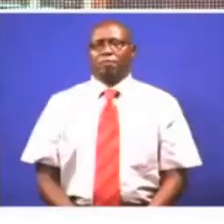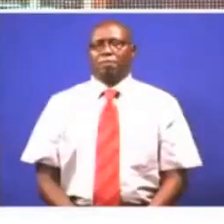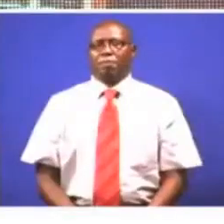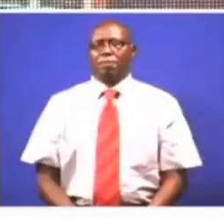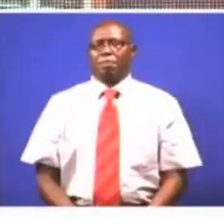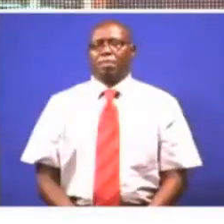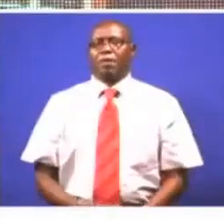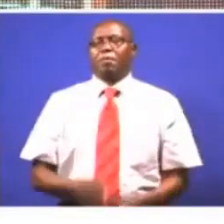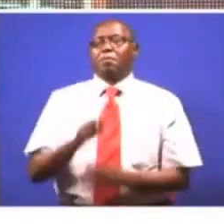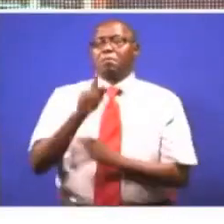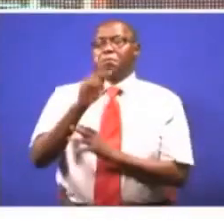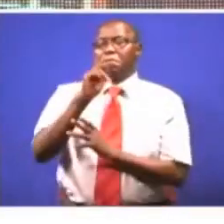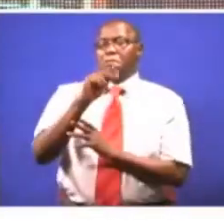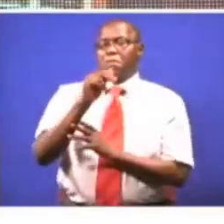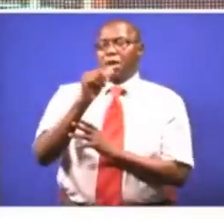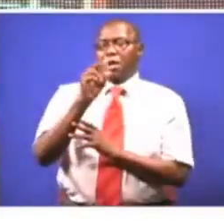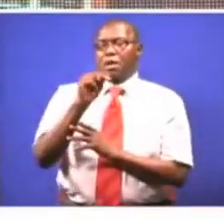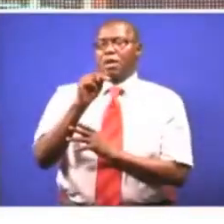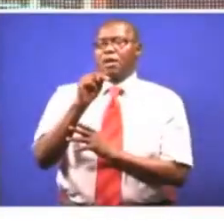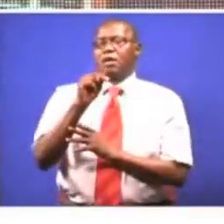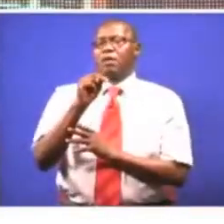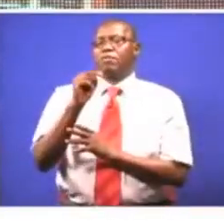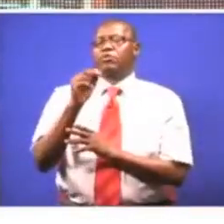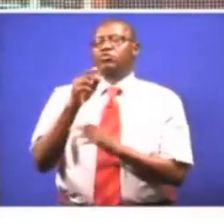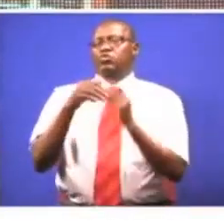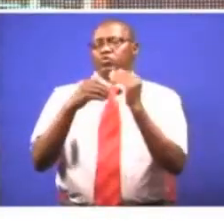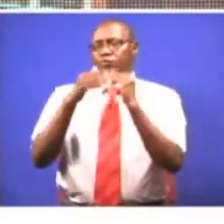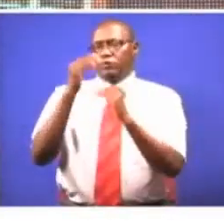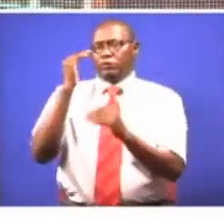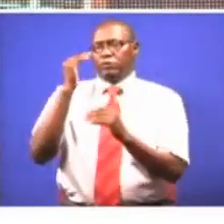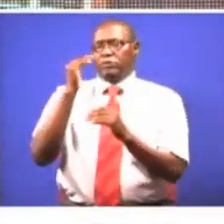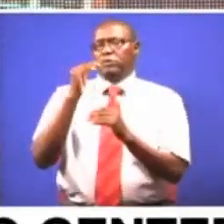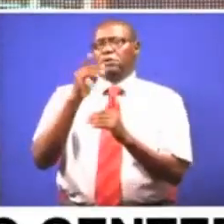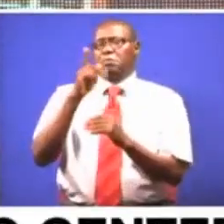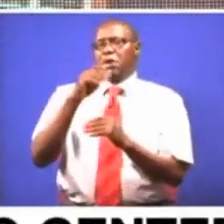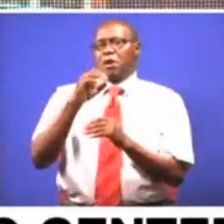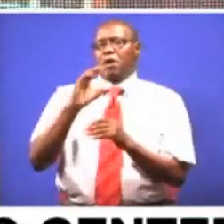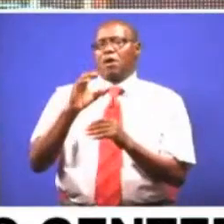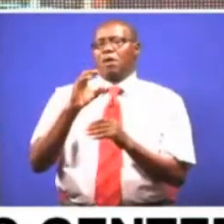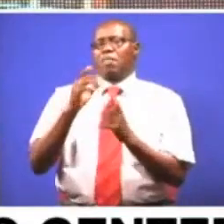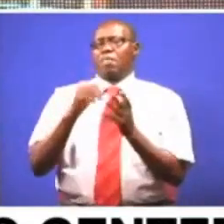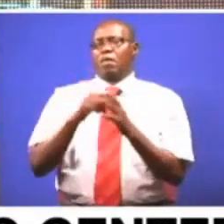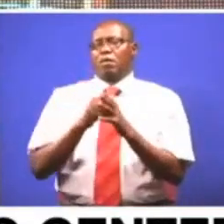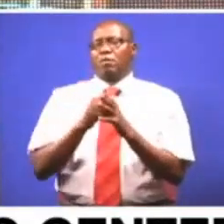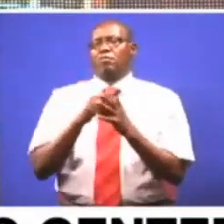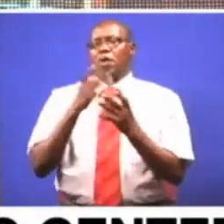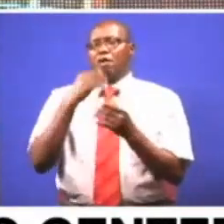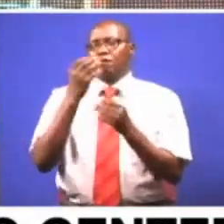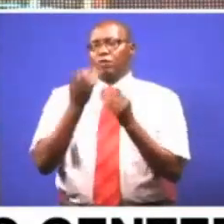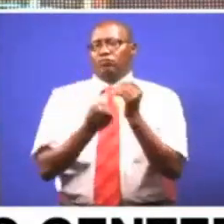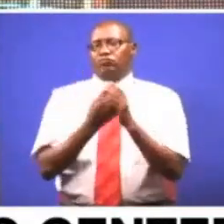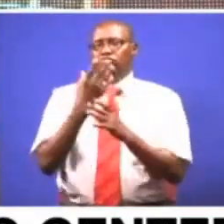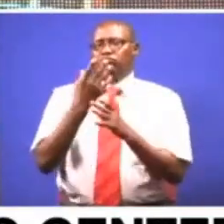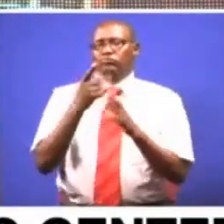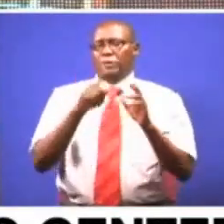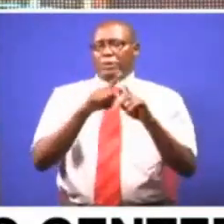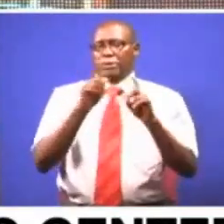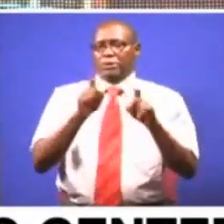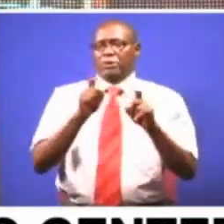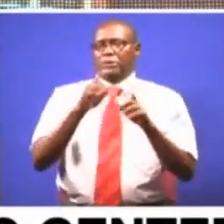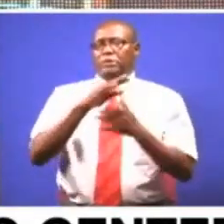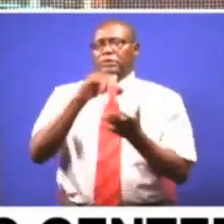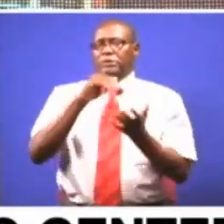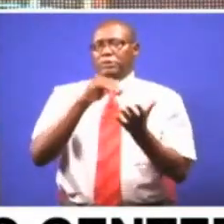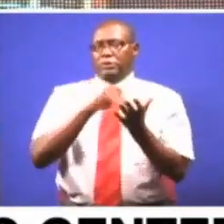and Pan-African Christian University, in partnership with Shufried Company, has launched a psychometric testing center at its